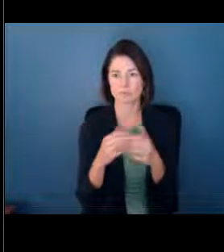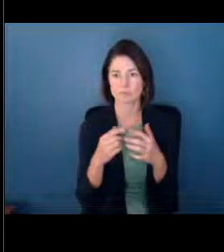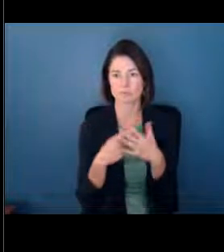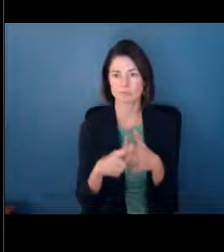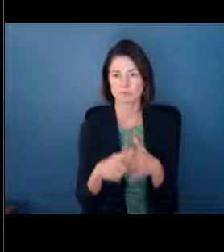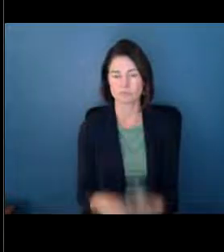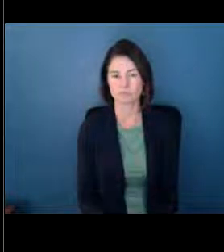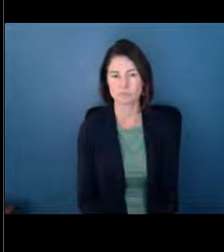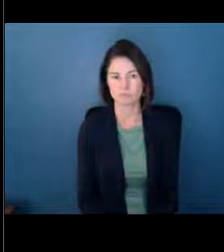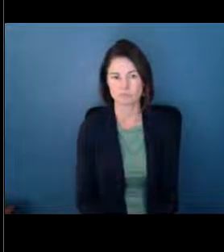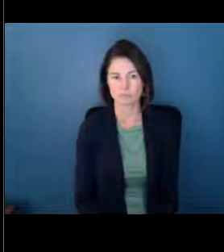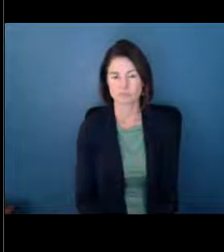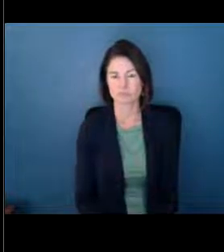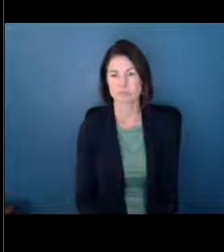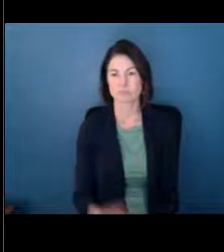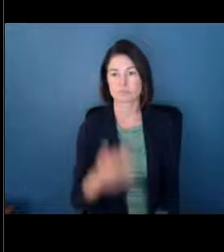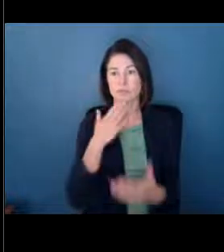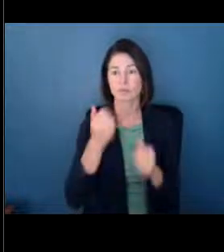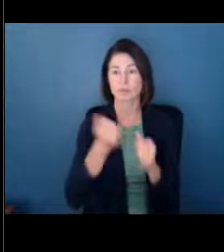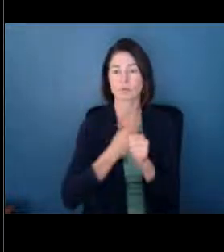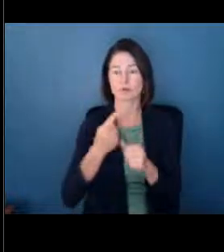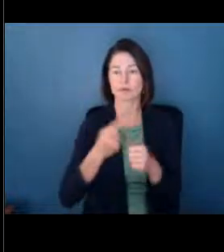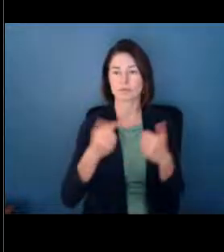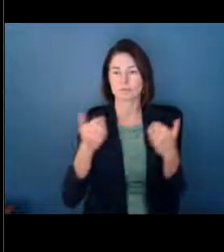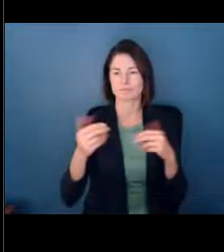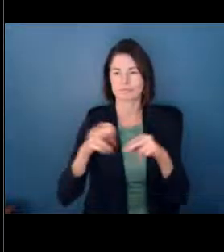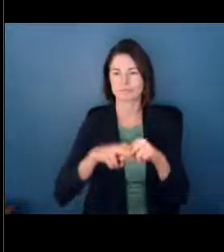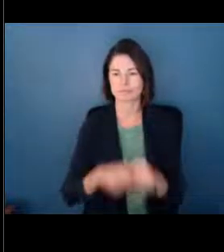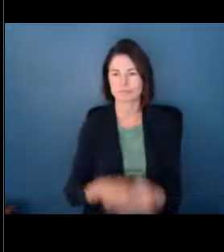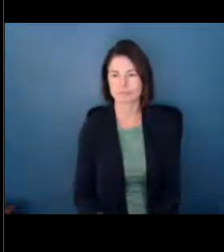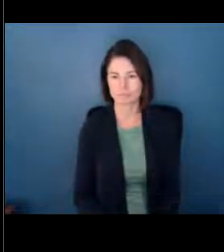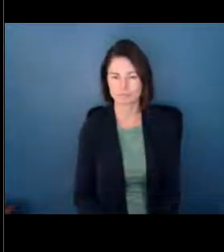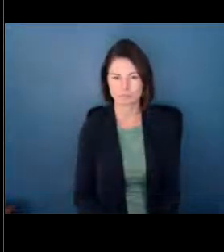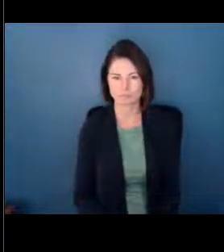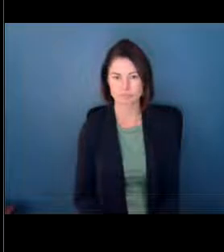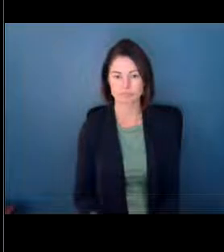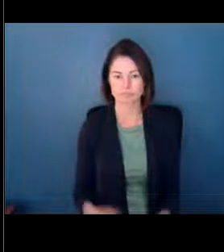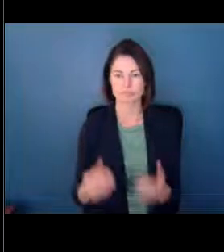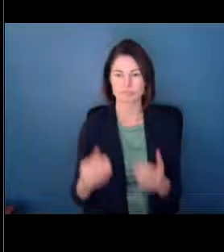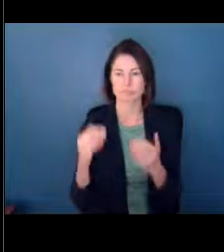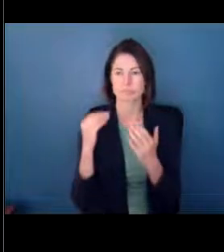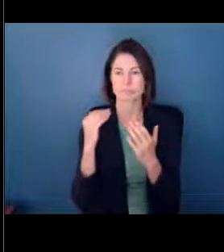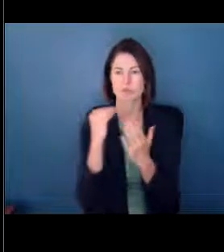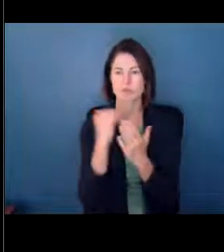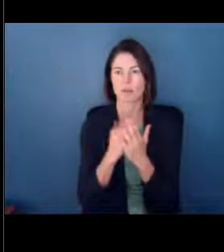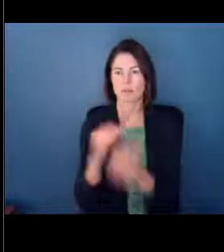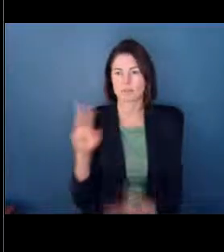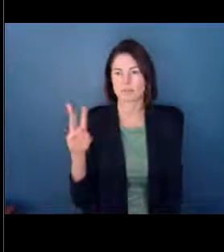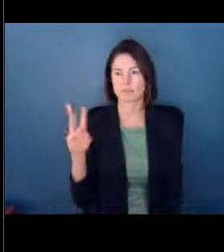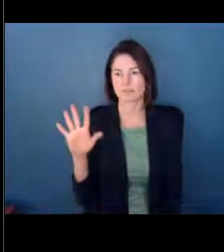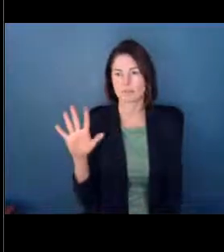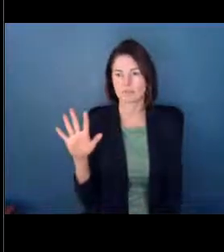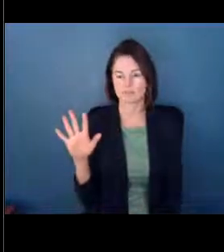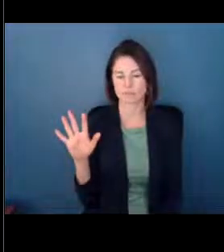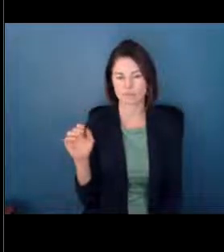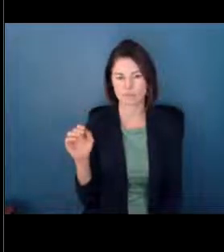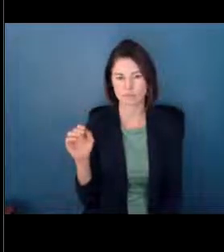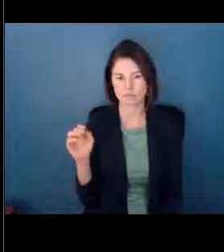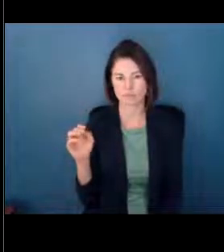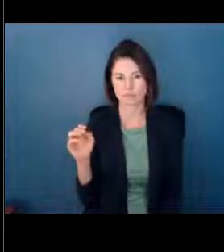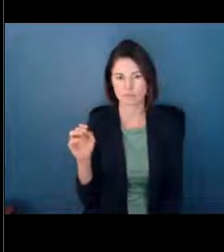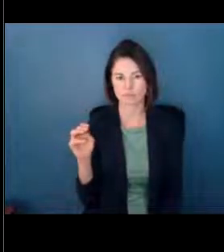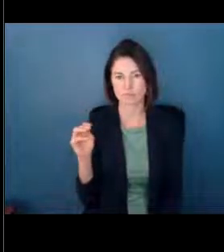And thank you very much, everybody. As we take our seats, we are going to move to item 65. Matthew and Darwin